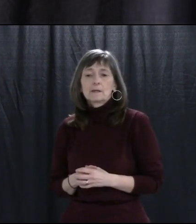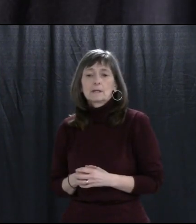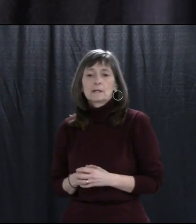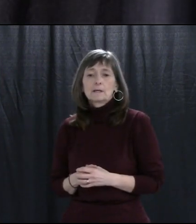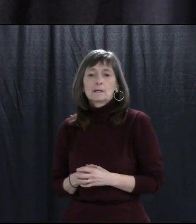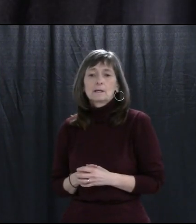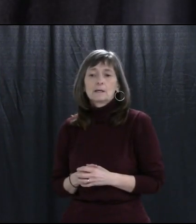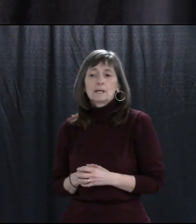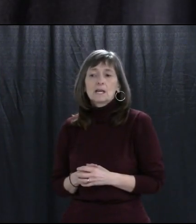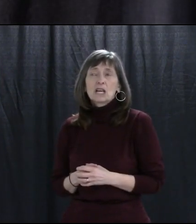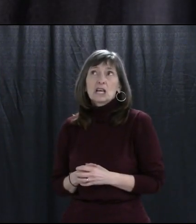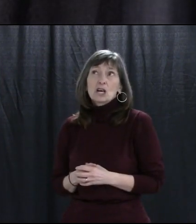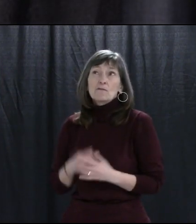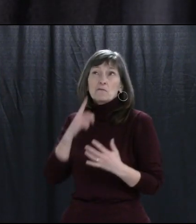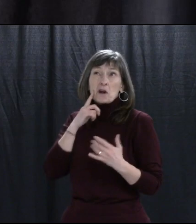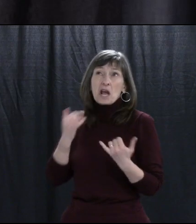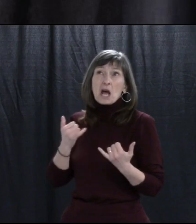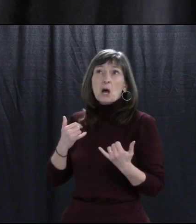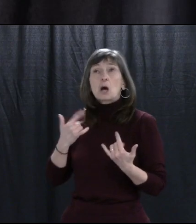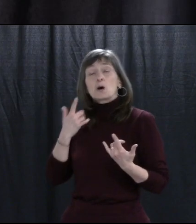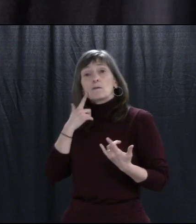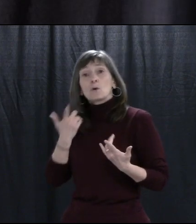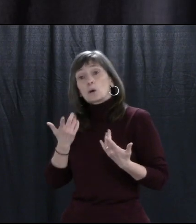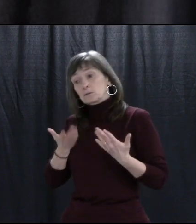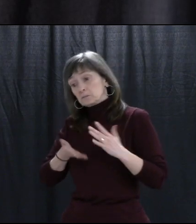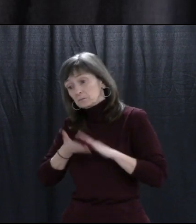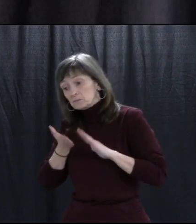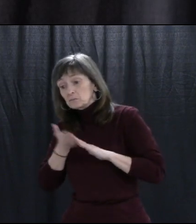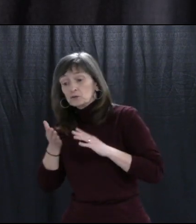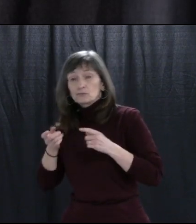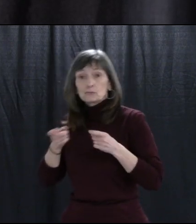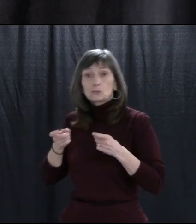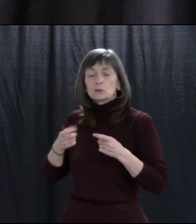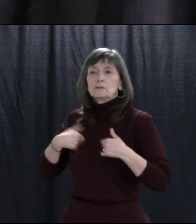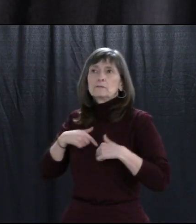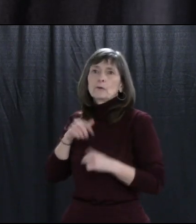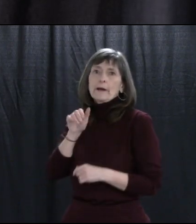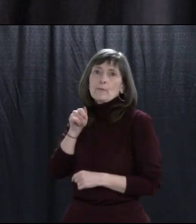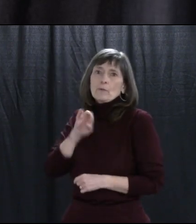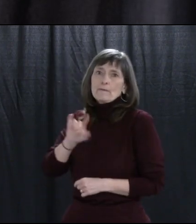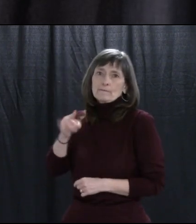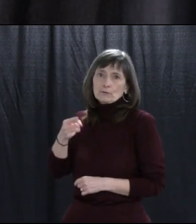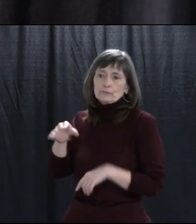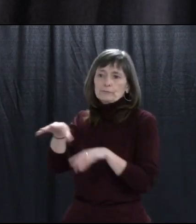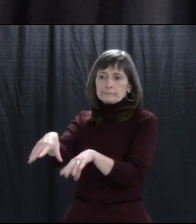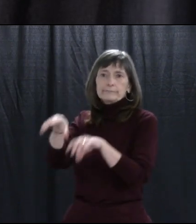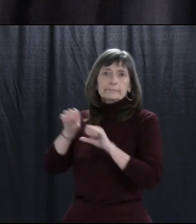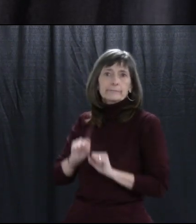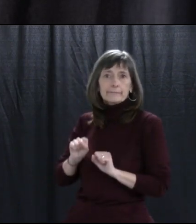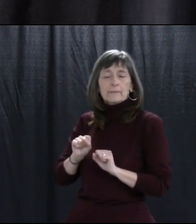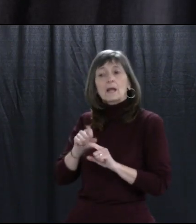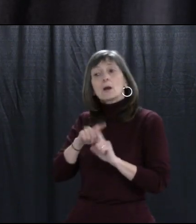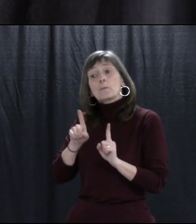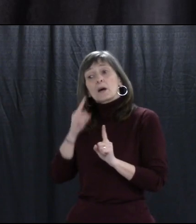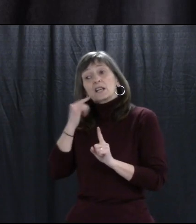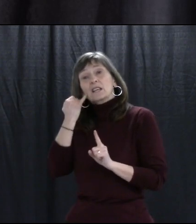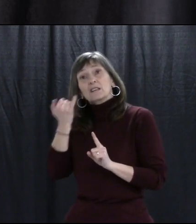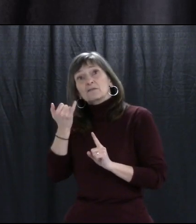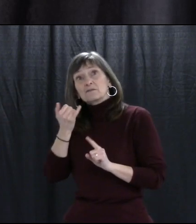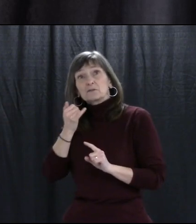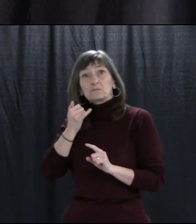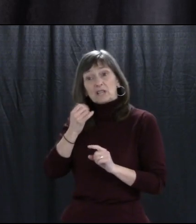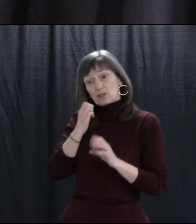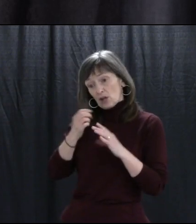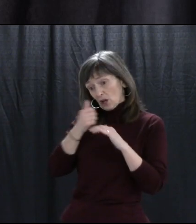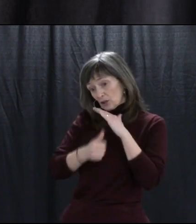over responsibility on the 1st of April and then gradually, as it were, acquire programming and integrate that into Eastern